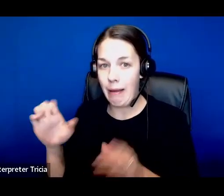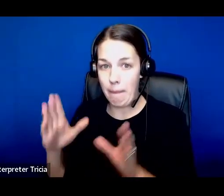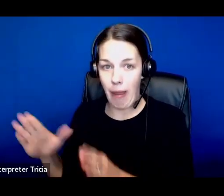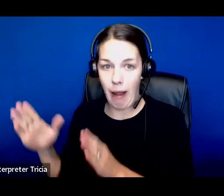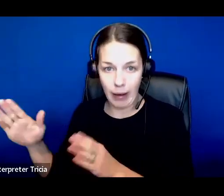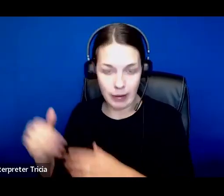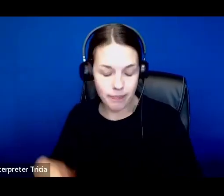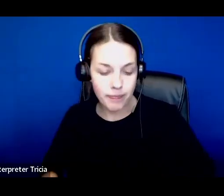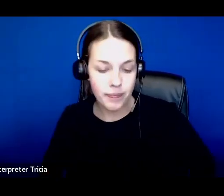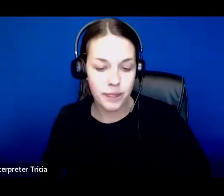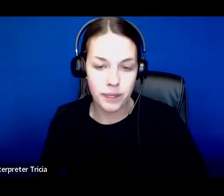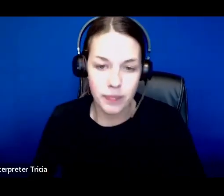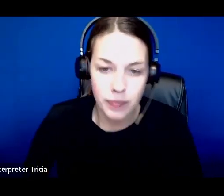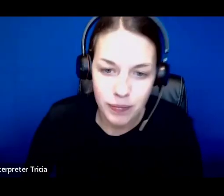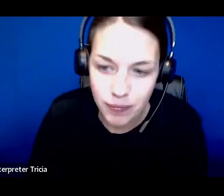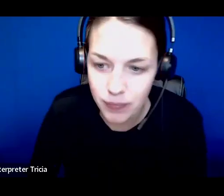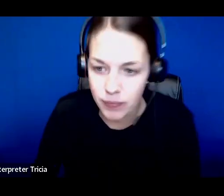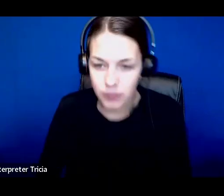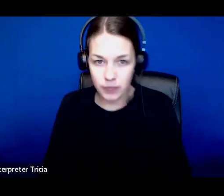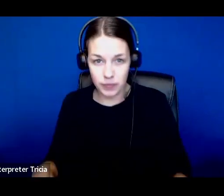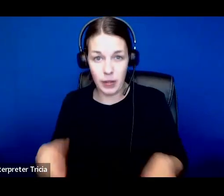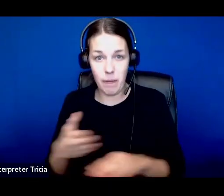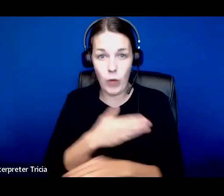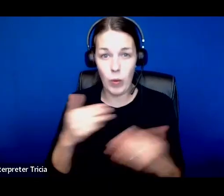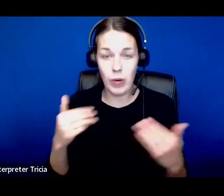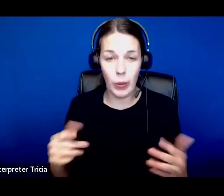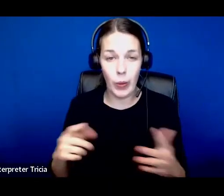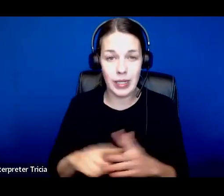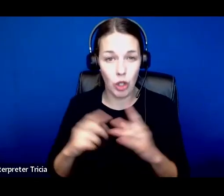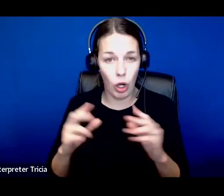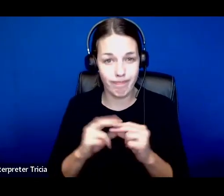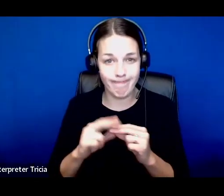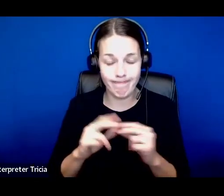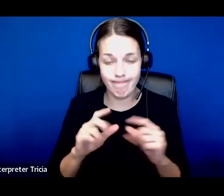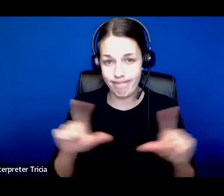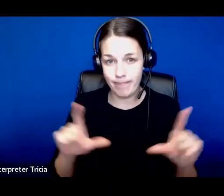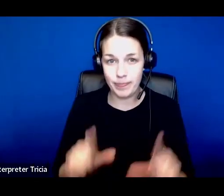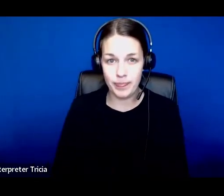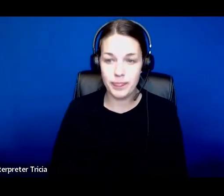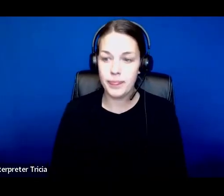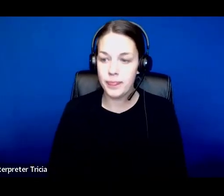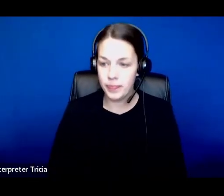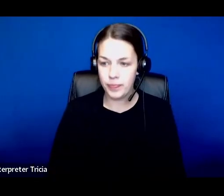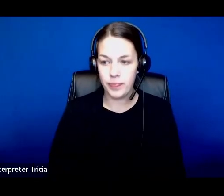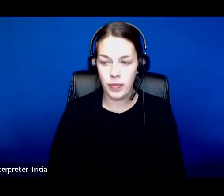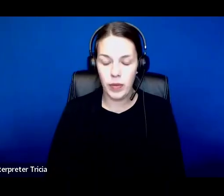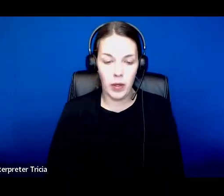Before we get started, I'm going to wait for Linnell to get the slides up.